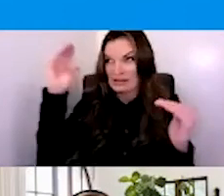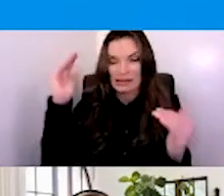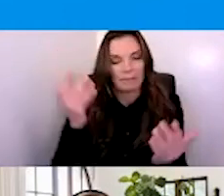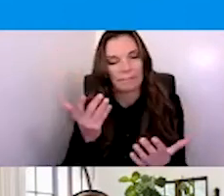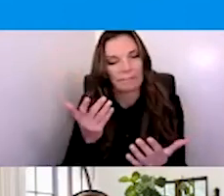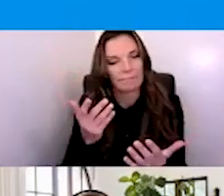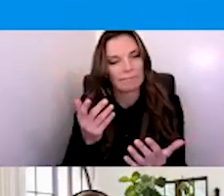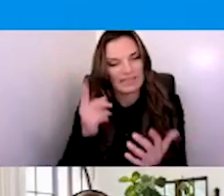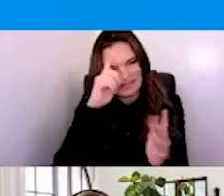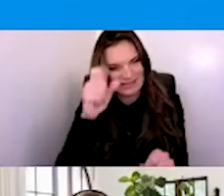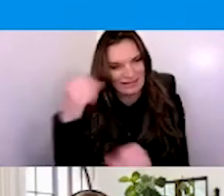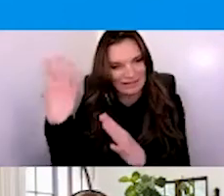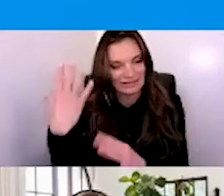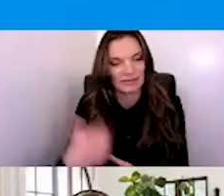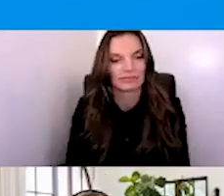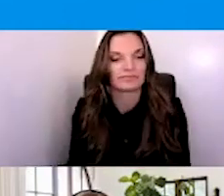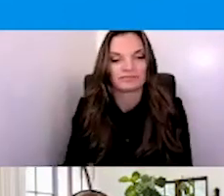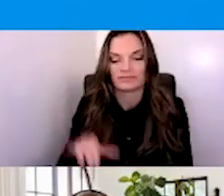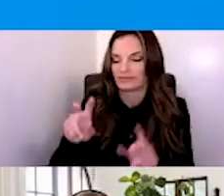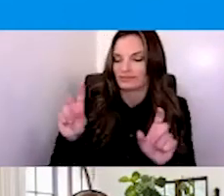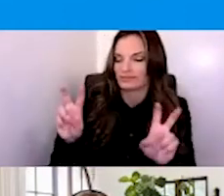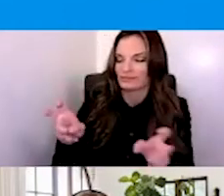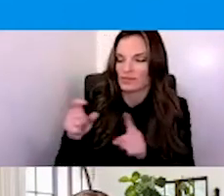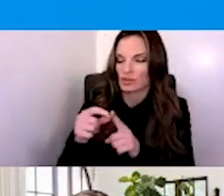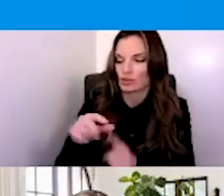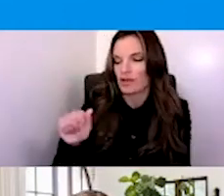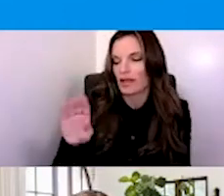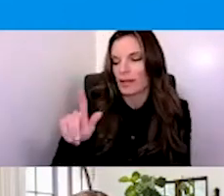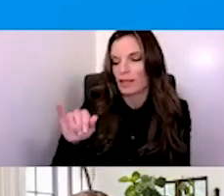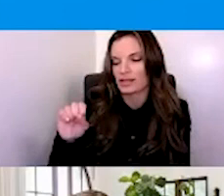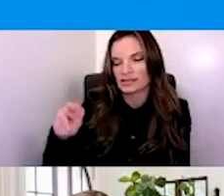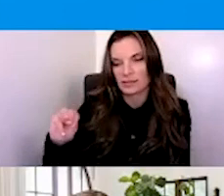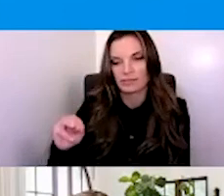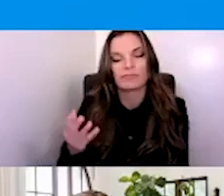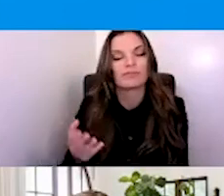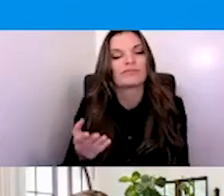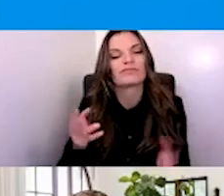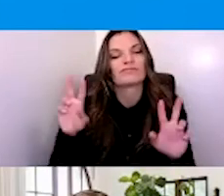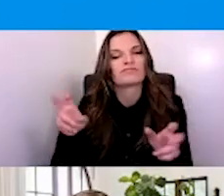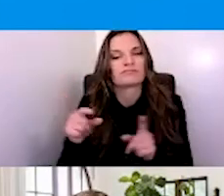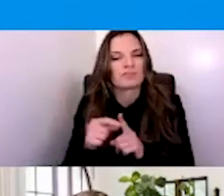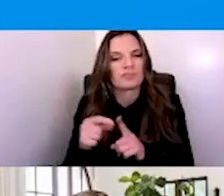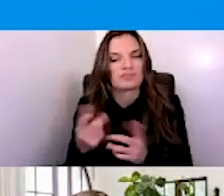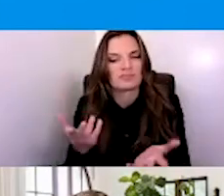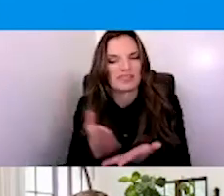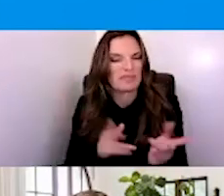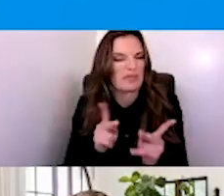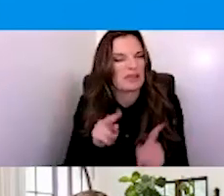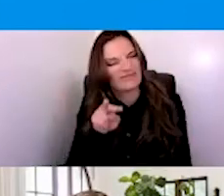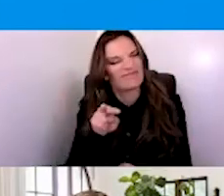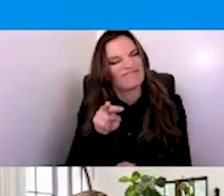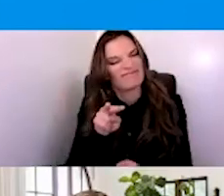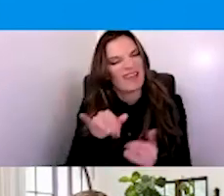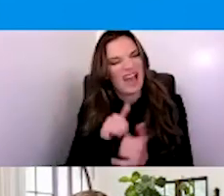And I think before we launch into this definition on ableism, sometimes I know people are like, well, how does that work? Like, how does ableism